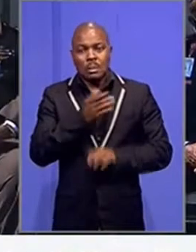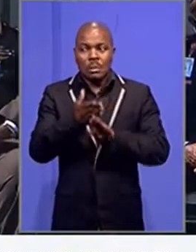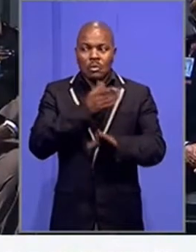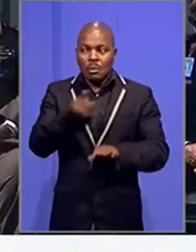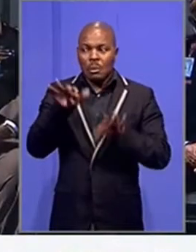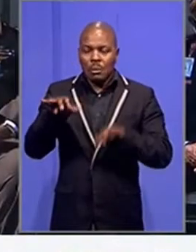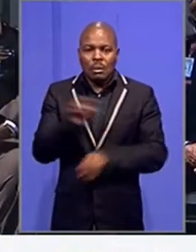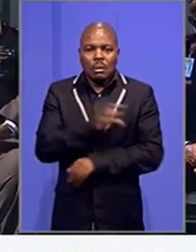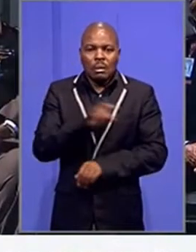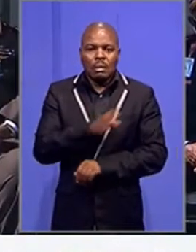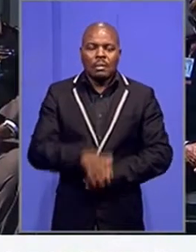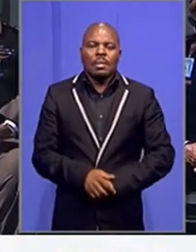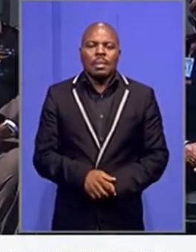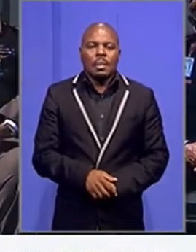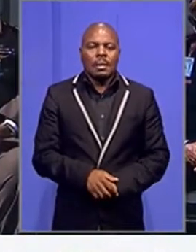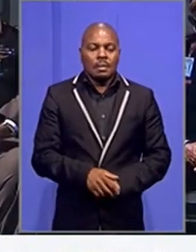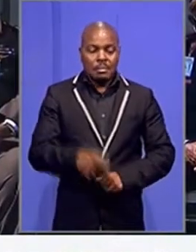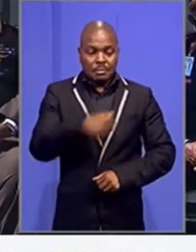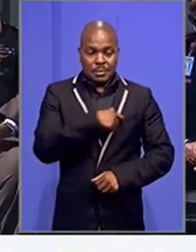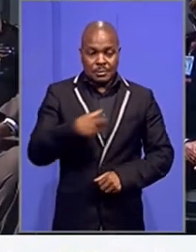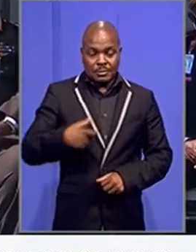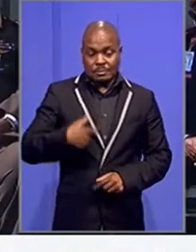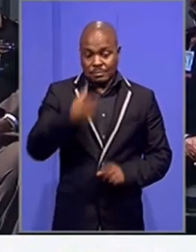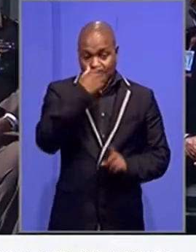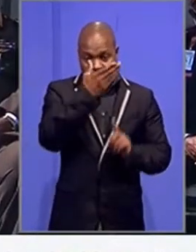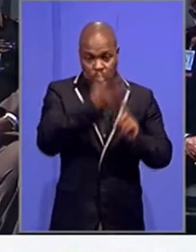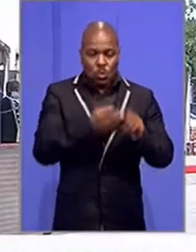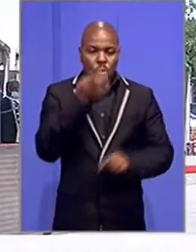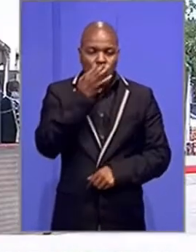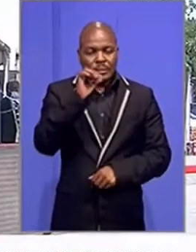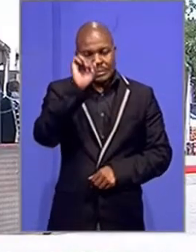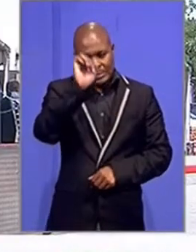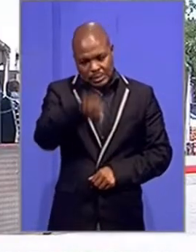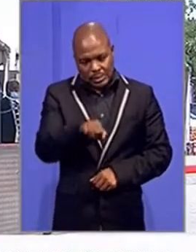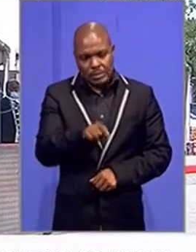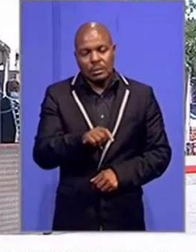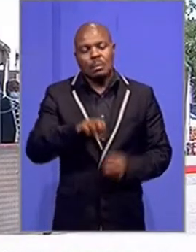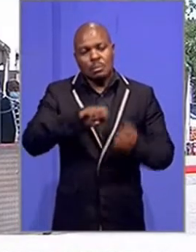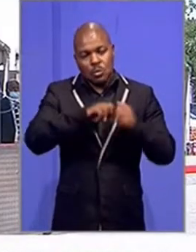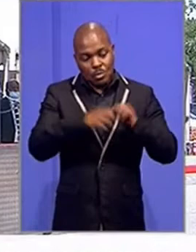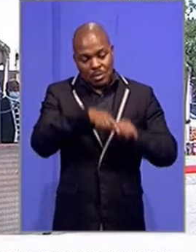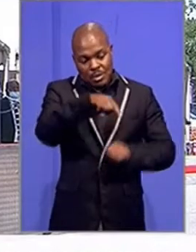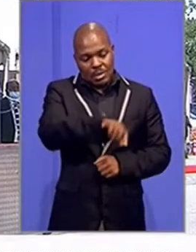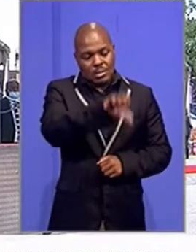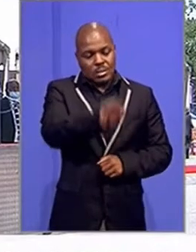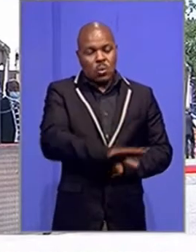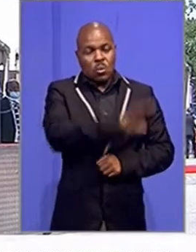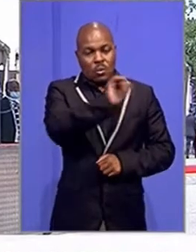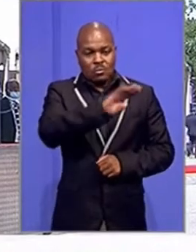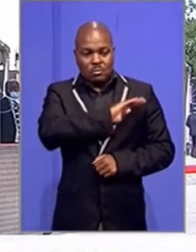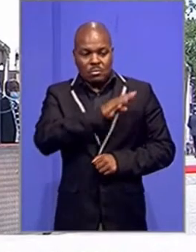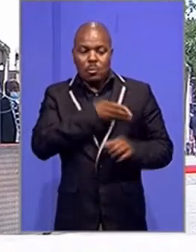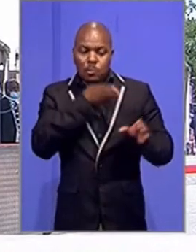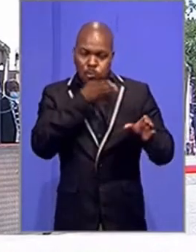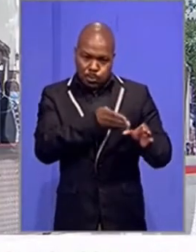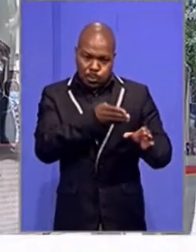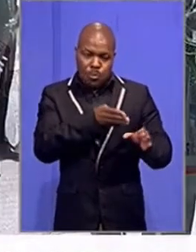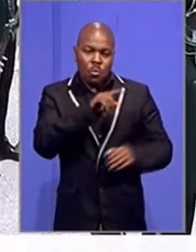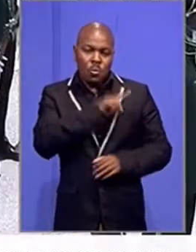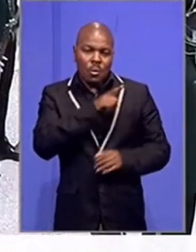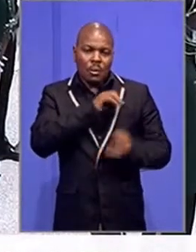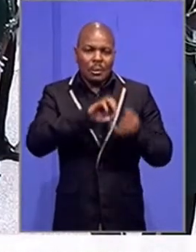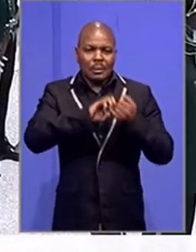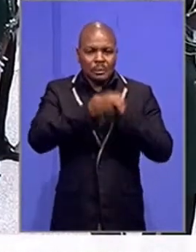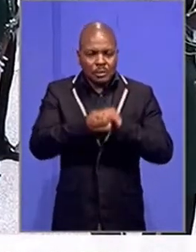fearful. Mopresidente Ramaphosa o dumetse hore ho na le mathata ao sesole sa naha se tobaneng le ona tekong ya ho